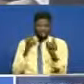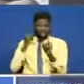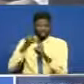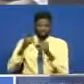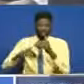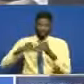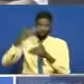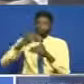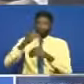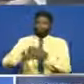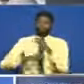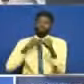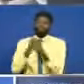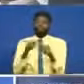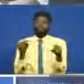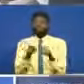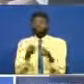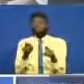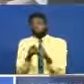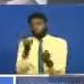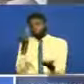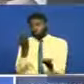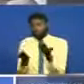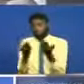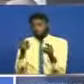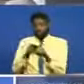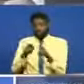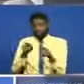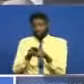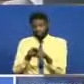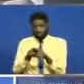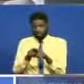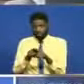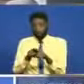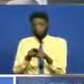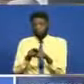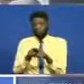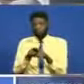And maybe the education sector can be our priority sector